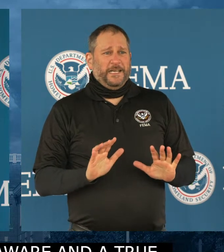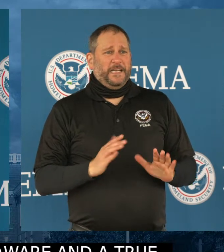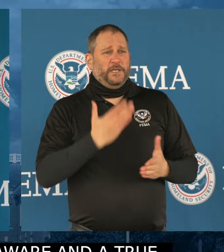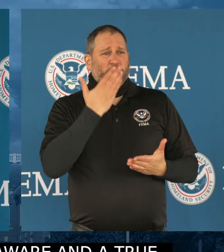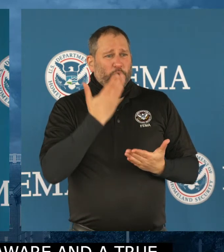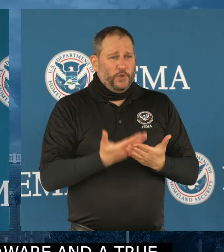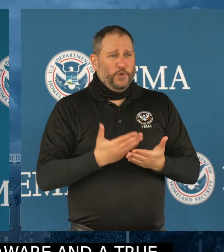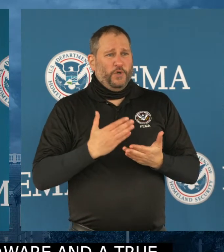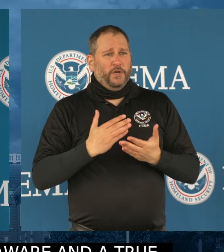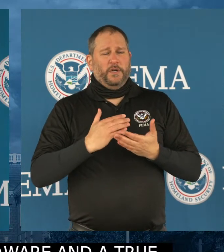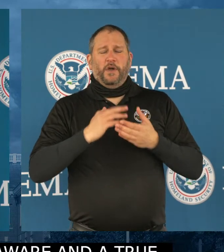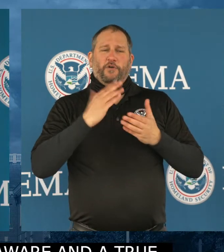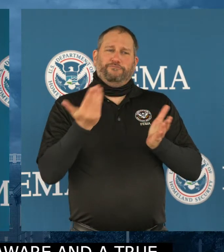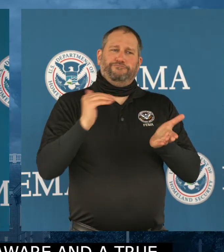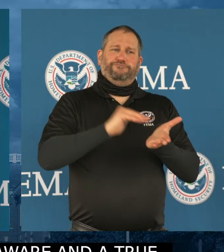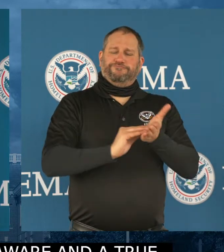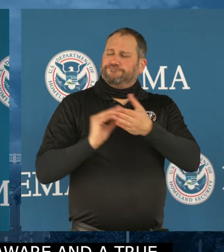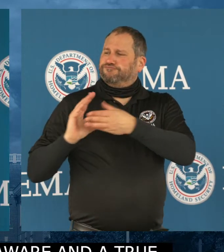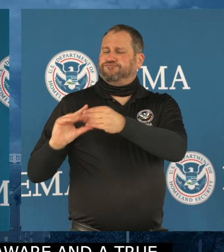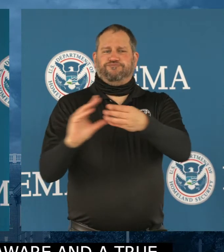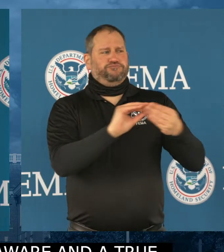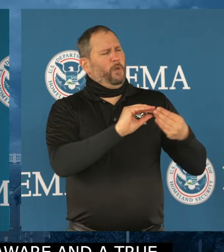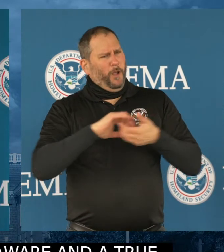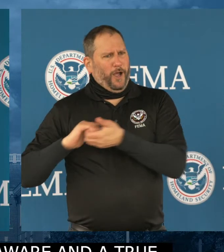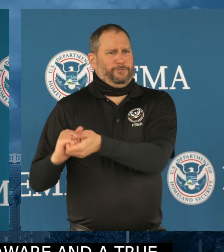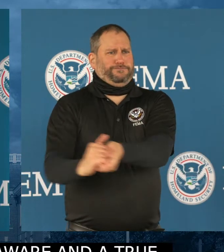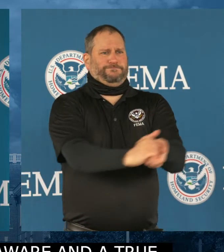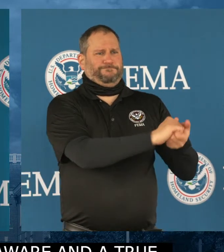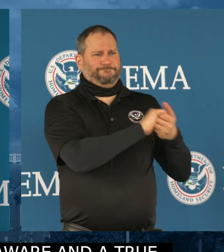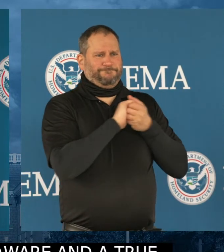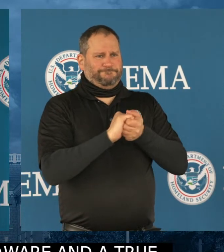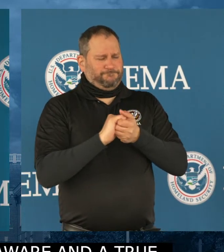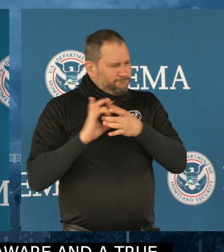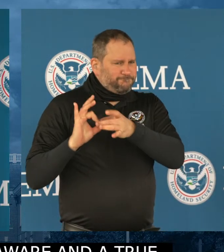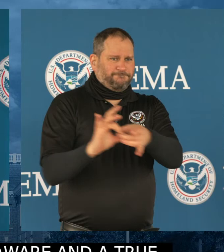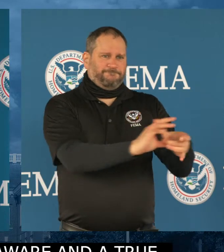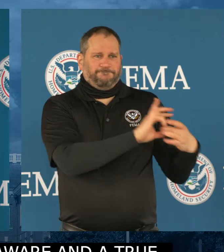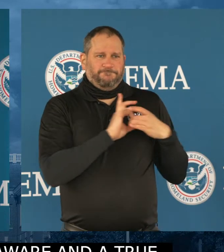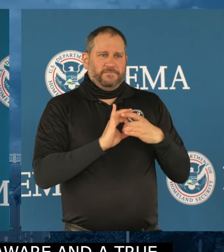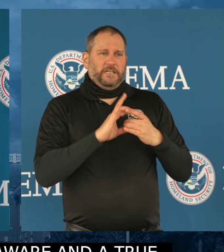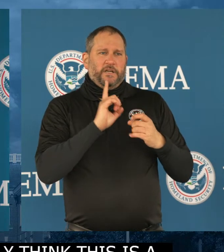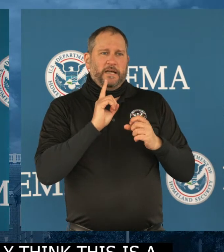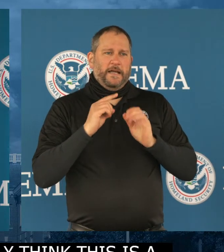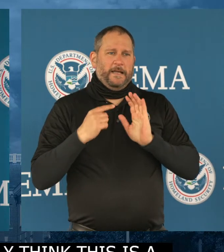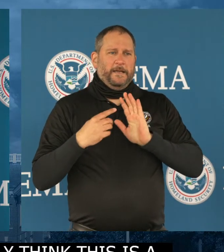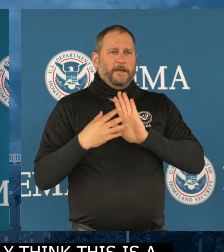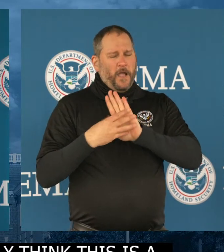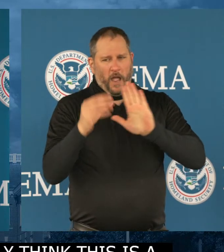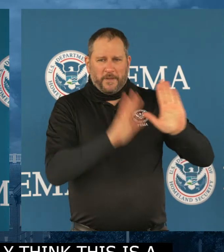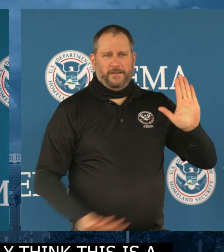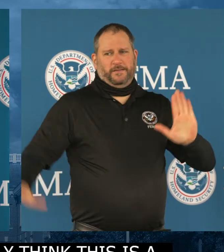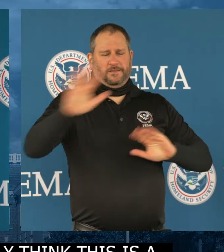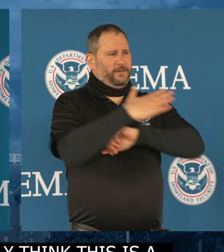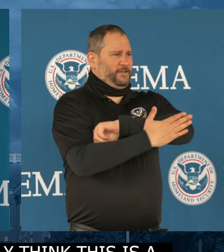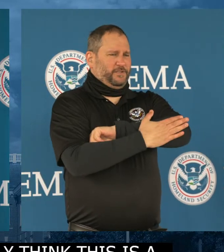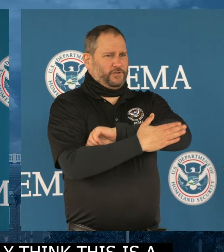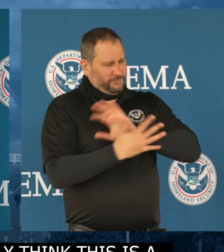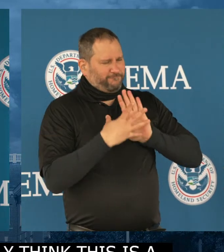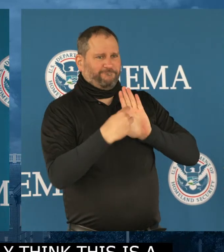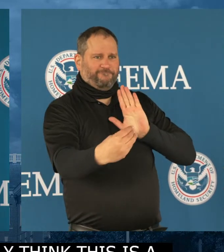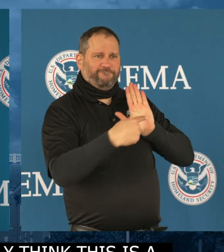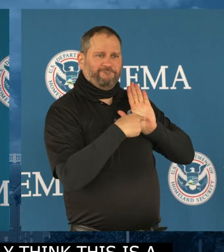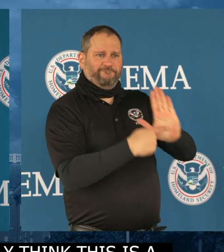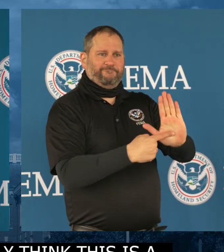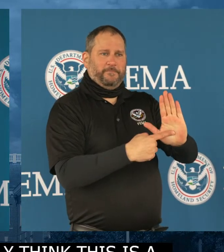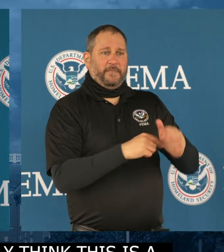of collaboration and cooperative effort that needs to be emulated throughout the nation. It's been an honor to be here,